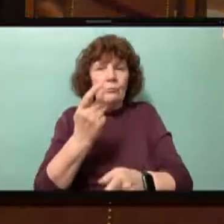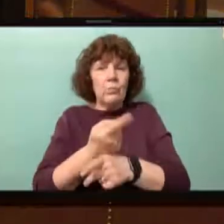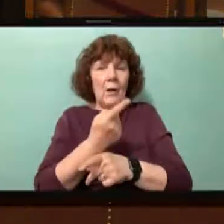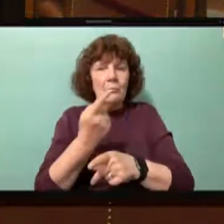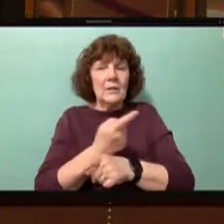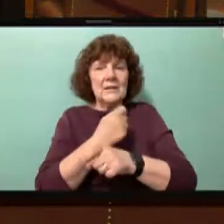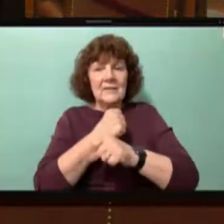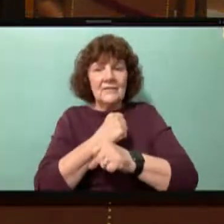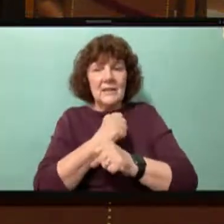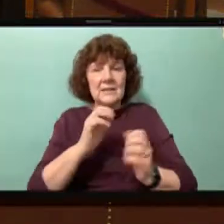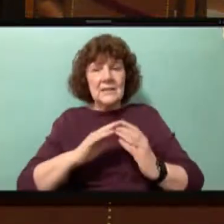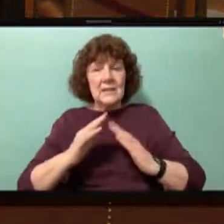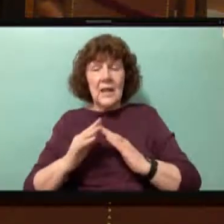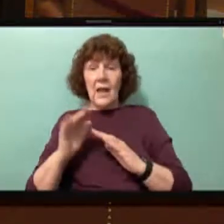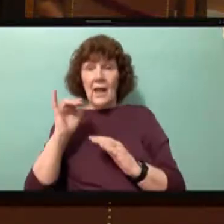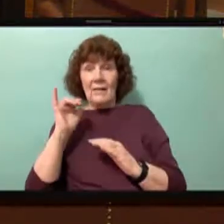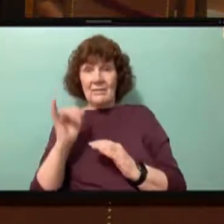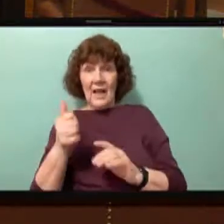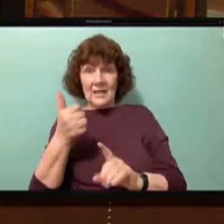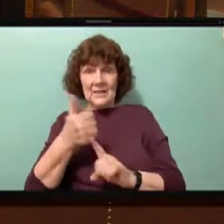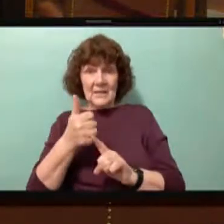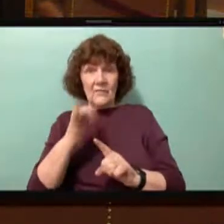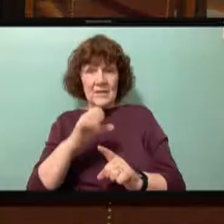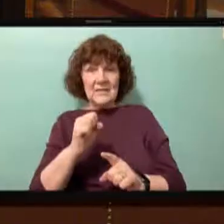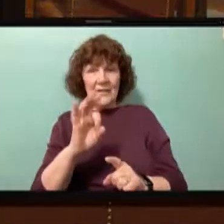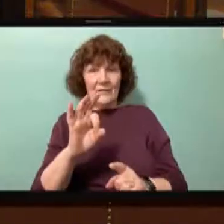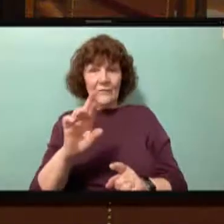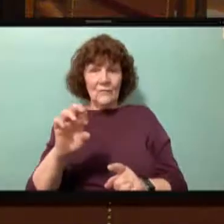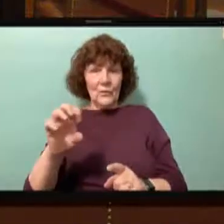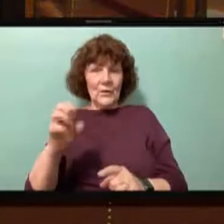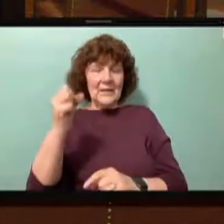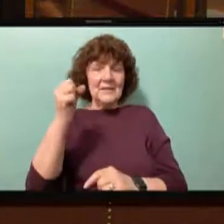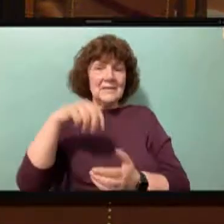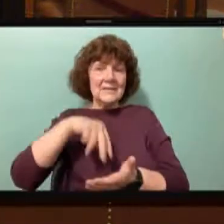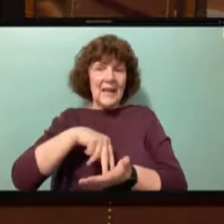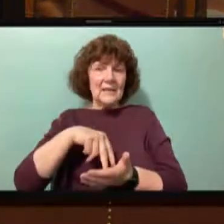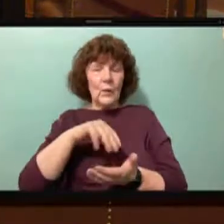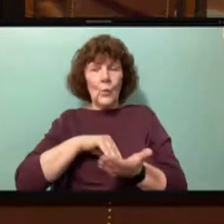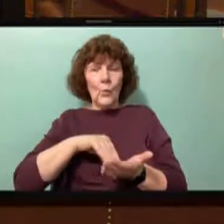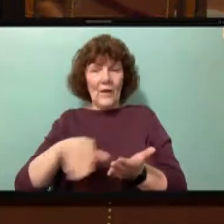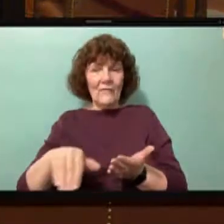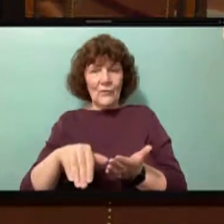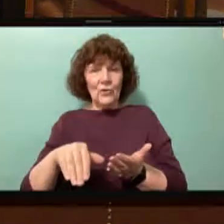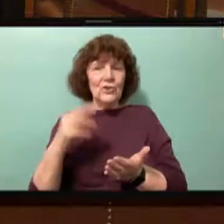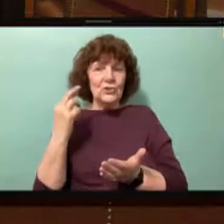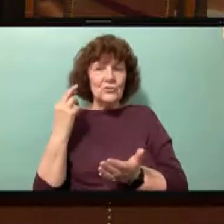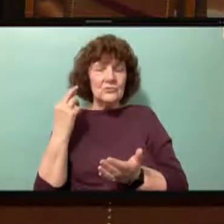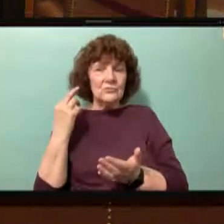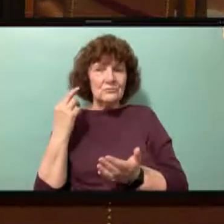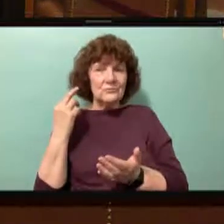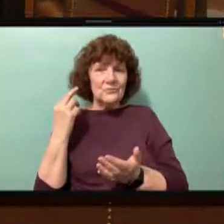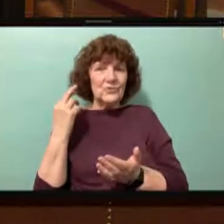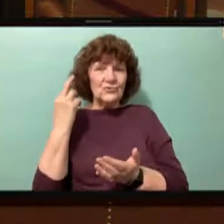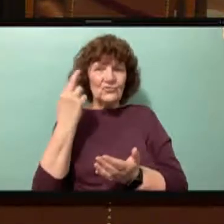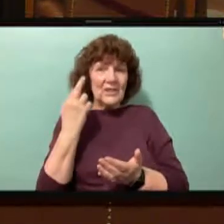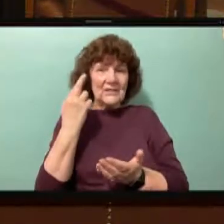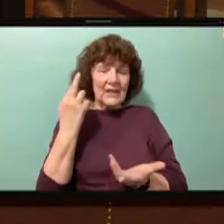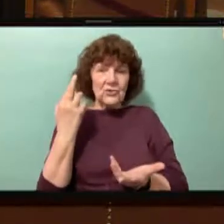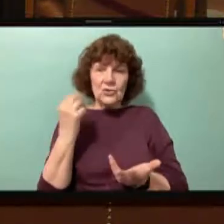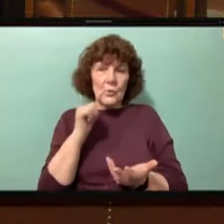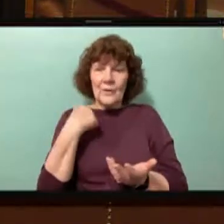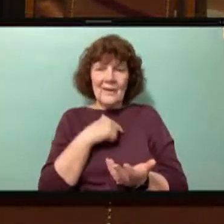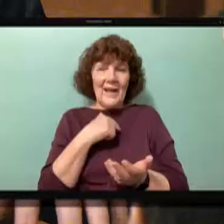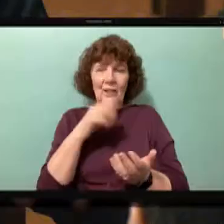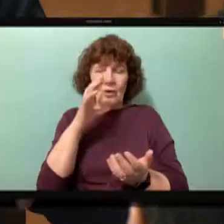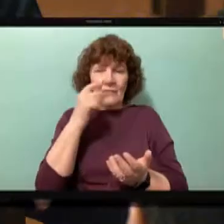is itself a freestanding waiver justification. So it's not that we are seeking a waiver due to lack of